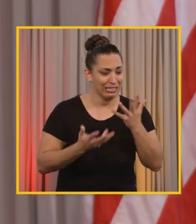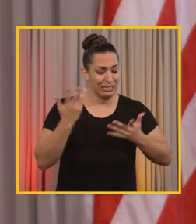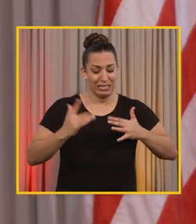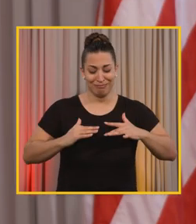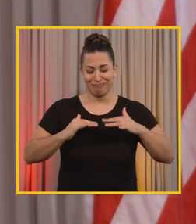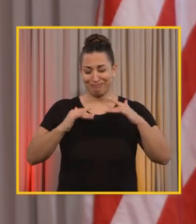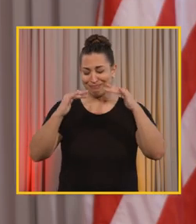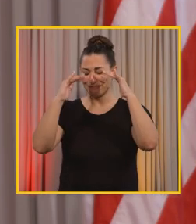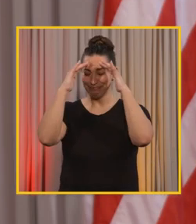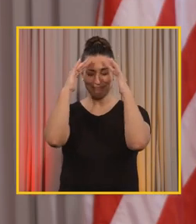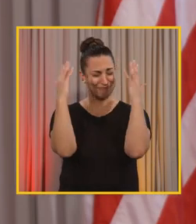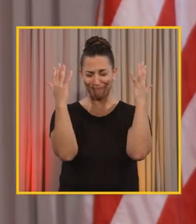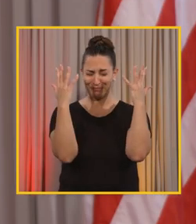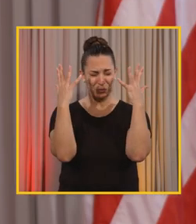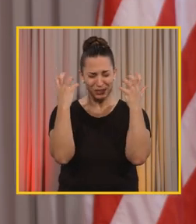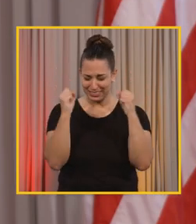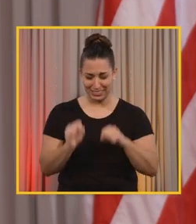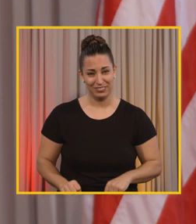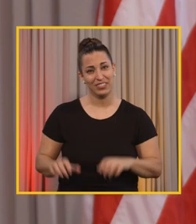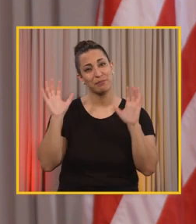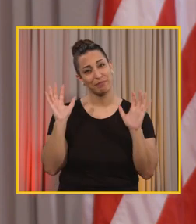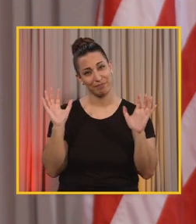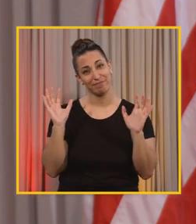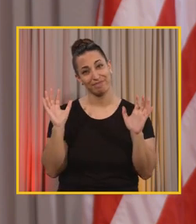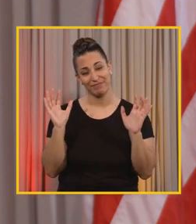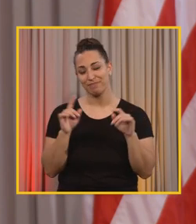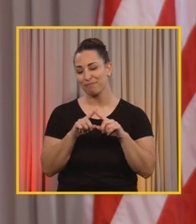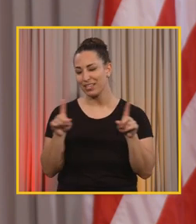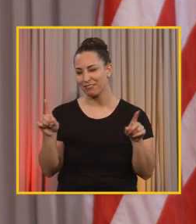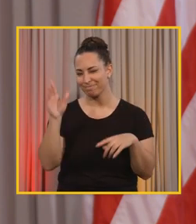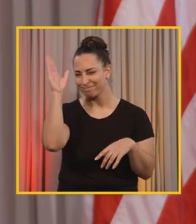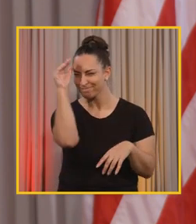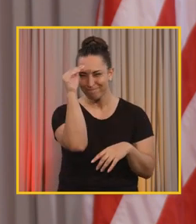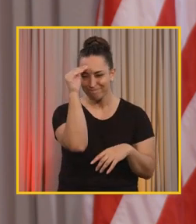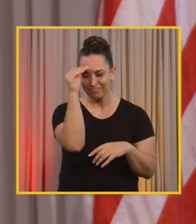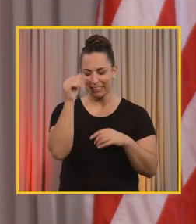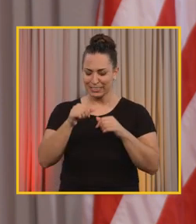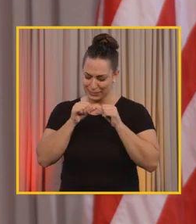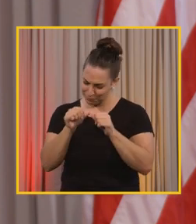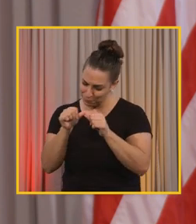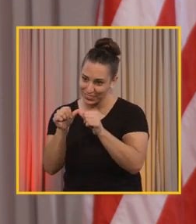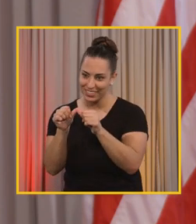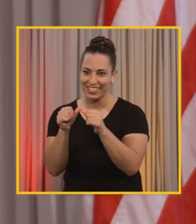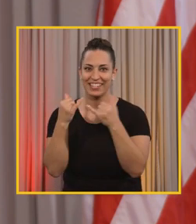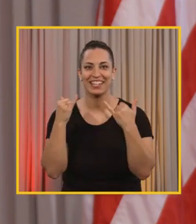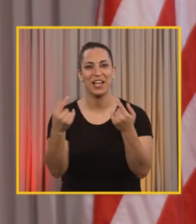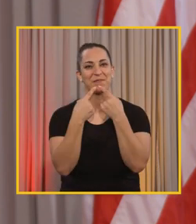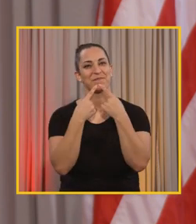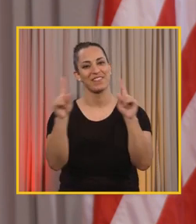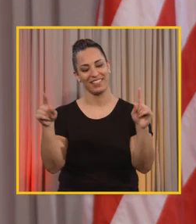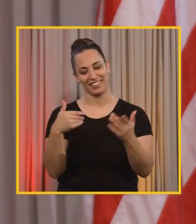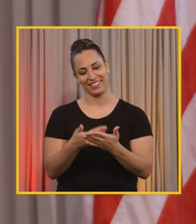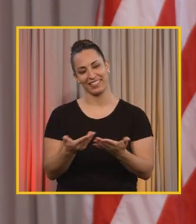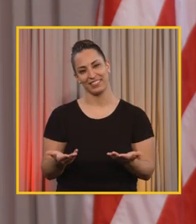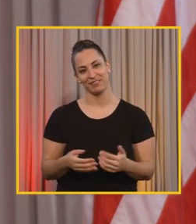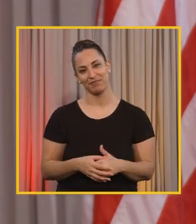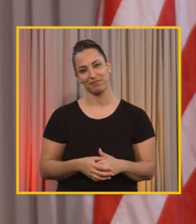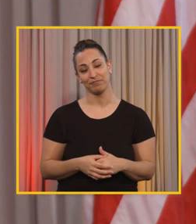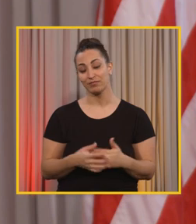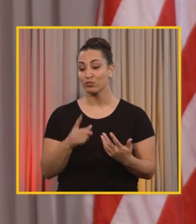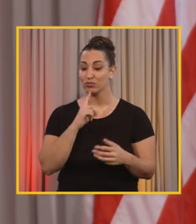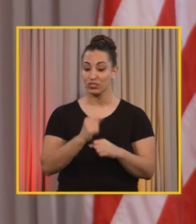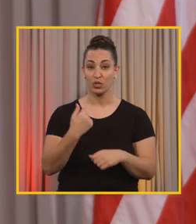sure you wanted to give up, when it wasn't so easy to get that homework or paper done. But you did it. You